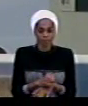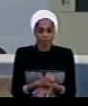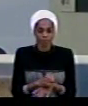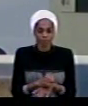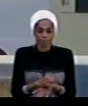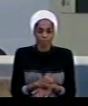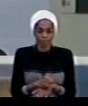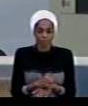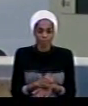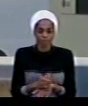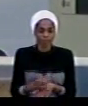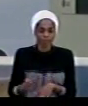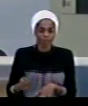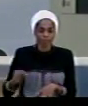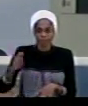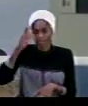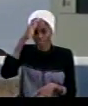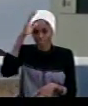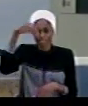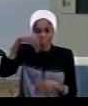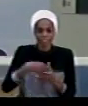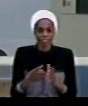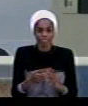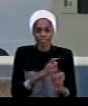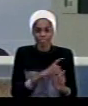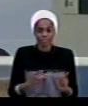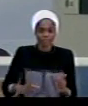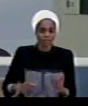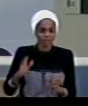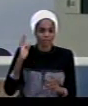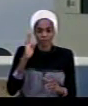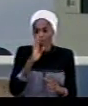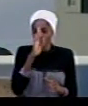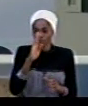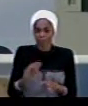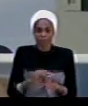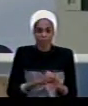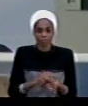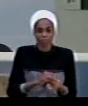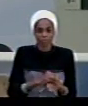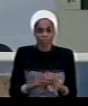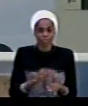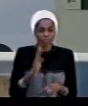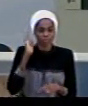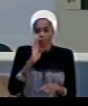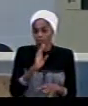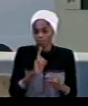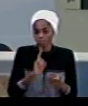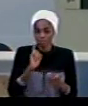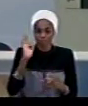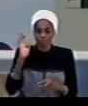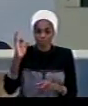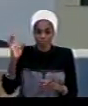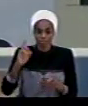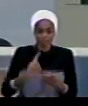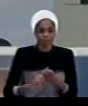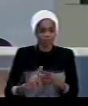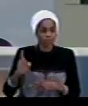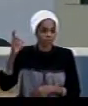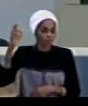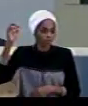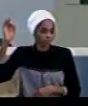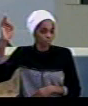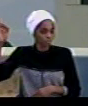our Father in the Lord will be ministering to pastors and prophets and evangelists and